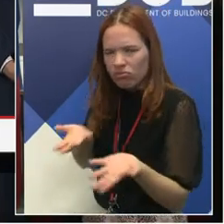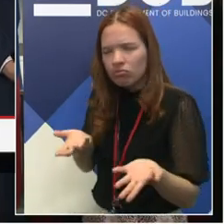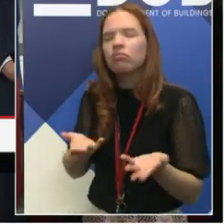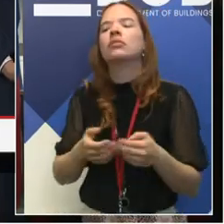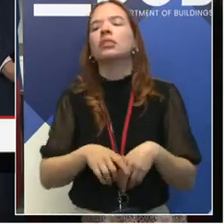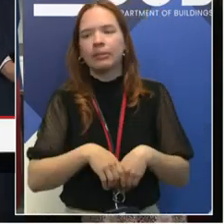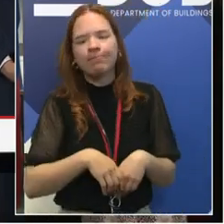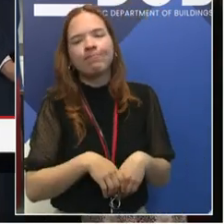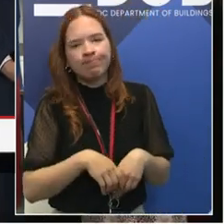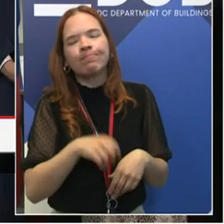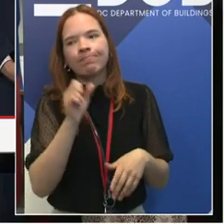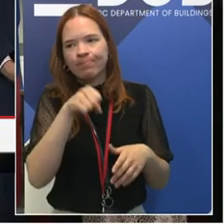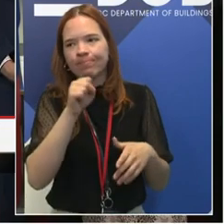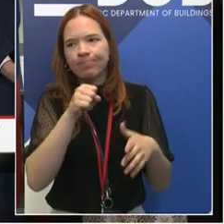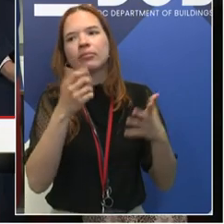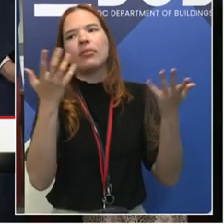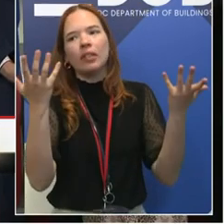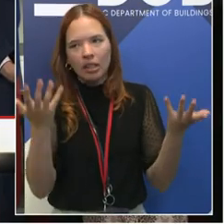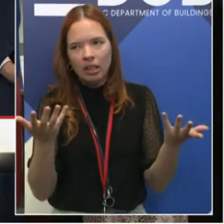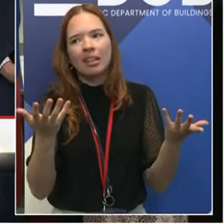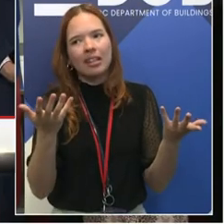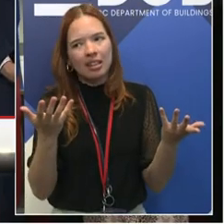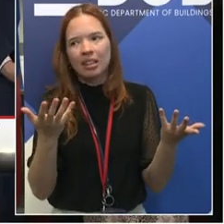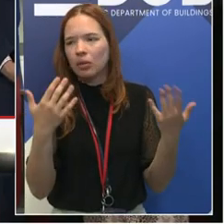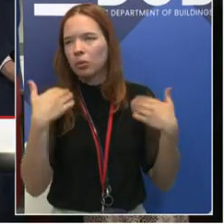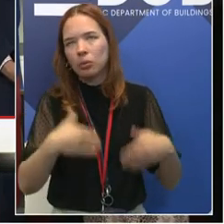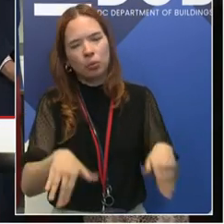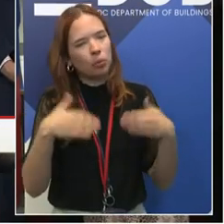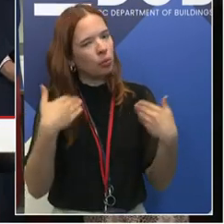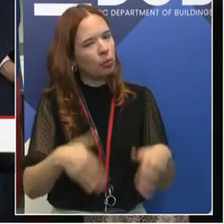and killed 8 people, including a child.